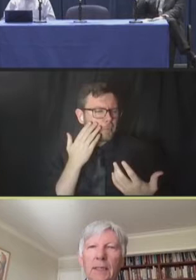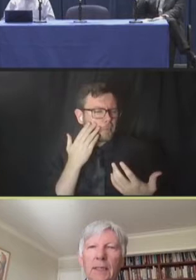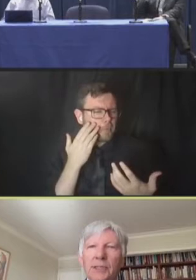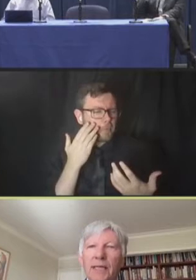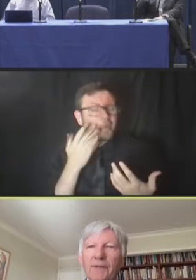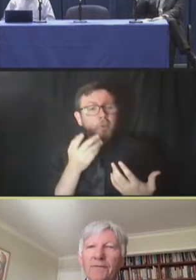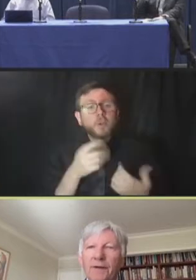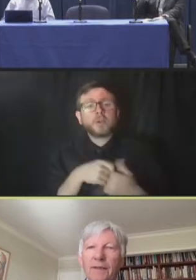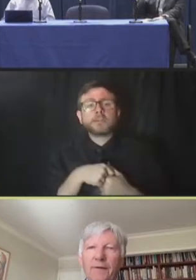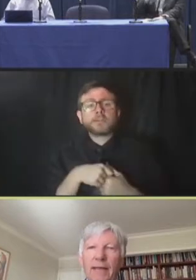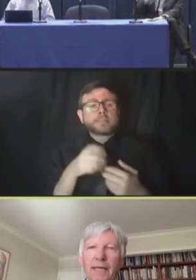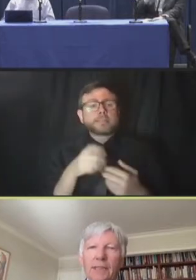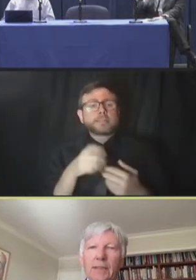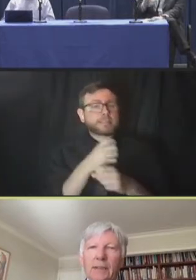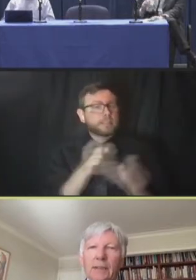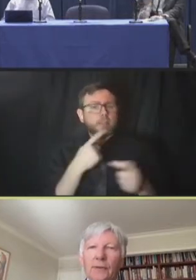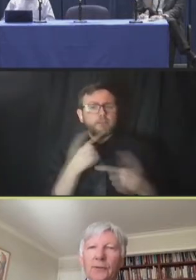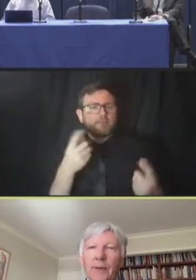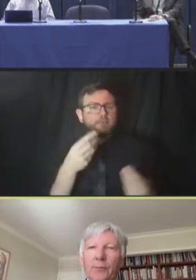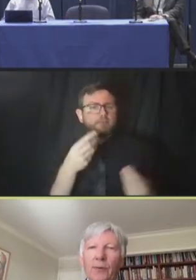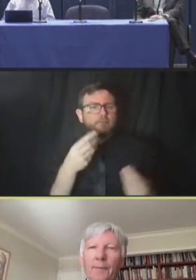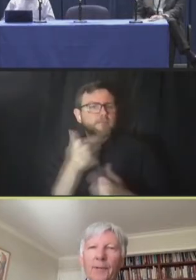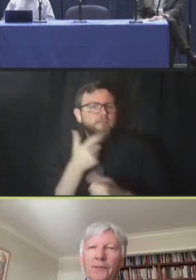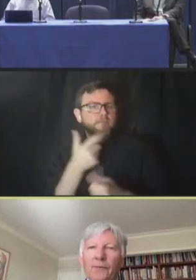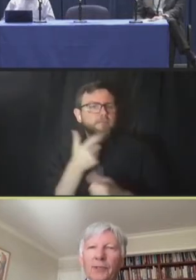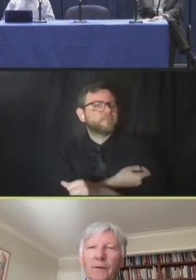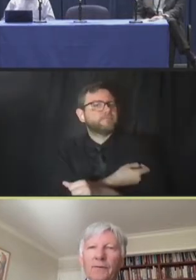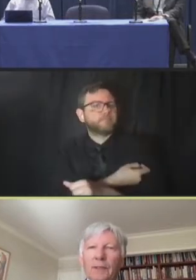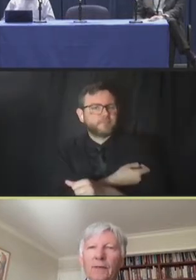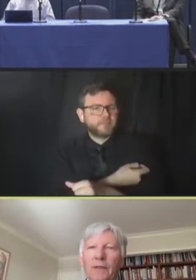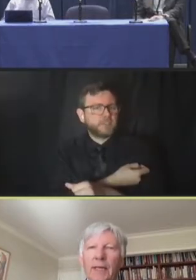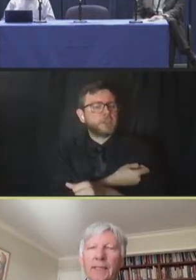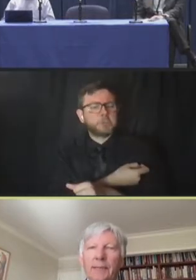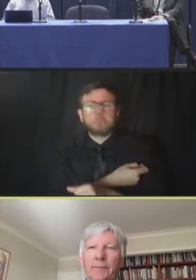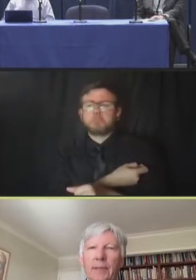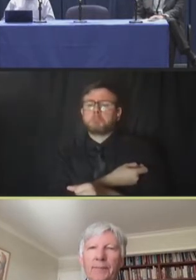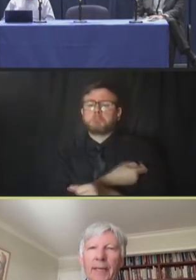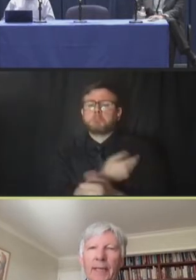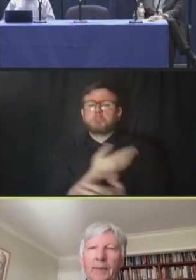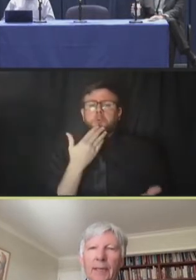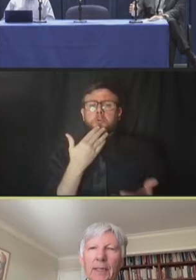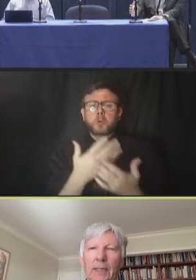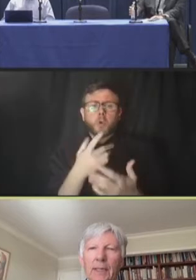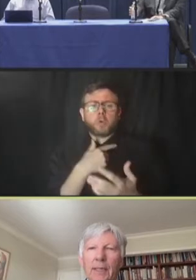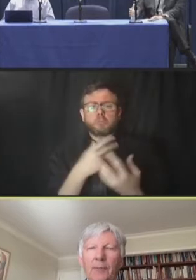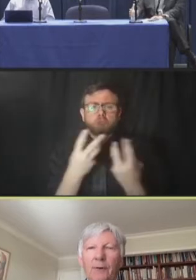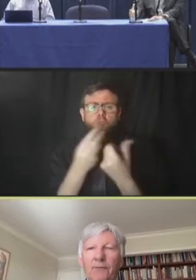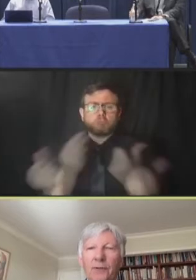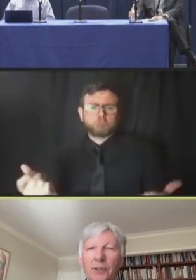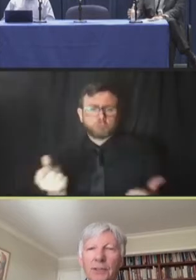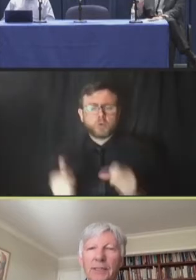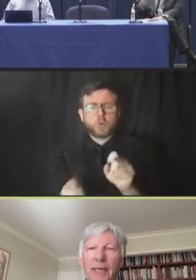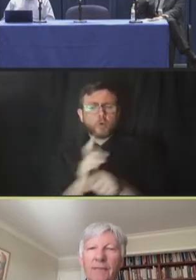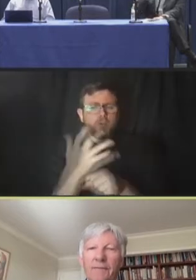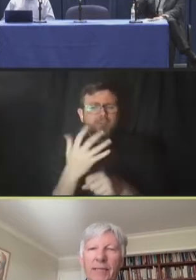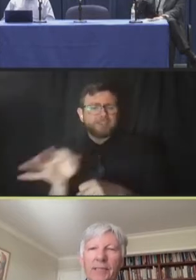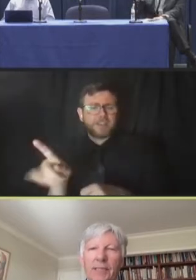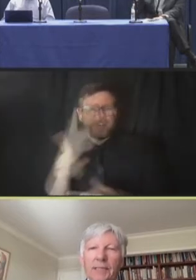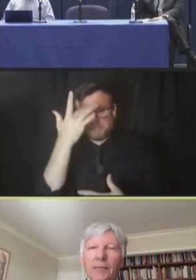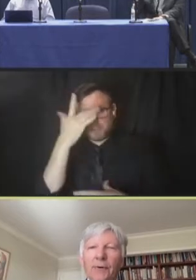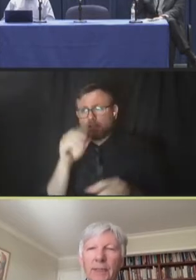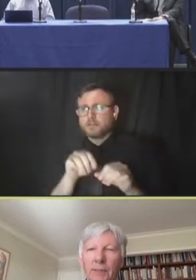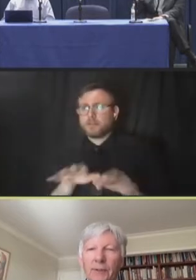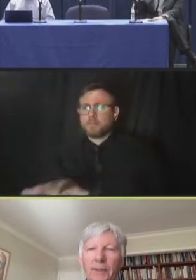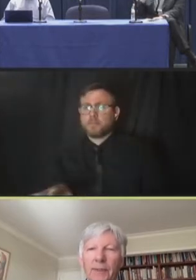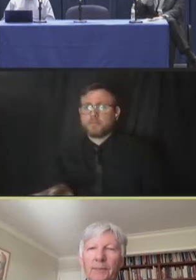that a safe and effective vaccine holds great promise for resolving the COVID-19 pandemic, but a refusal to take the